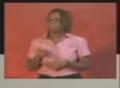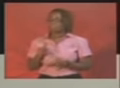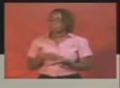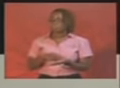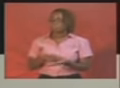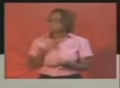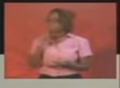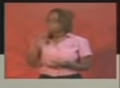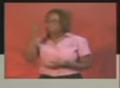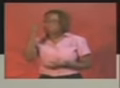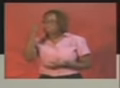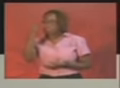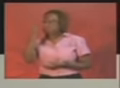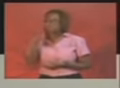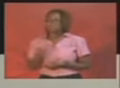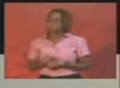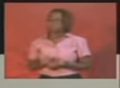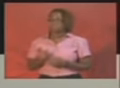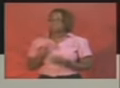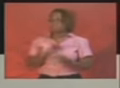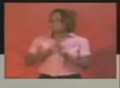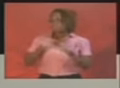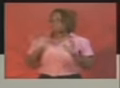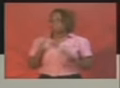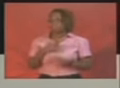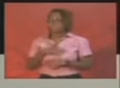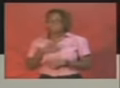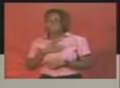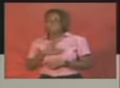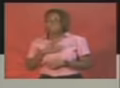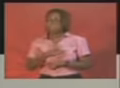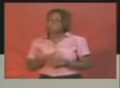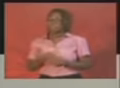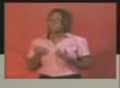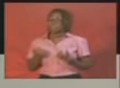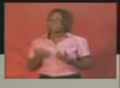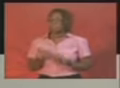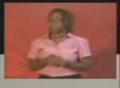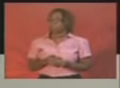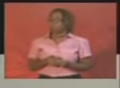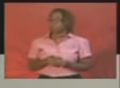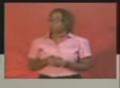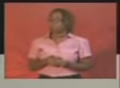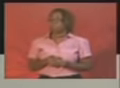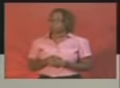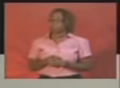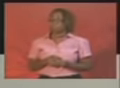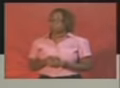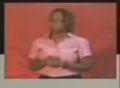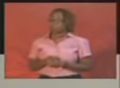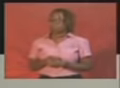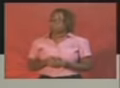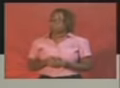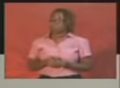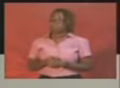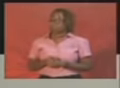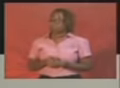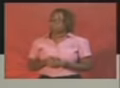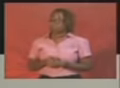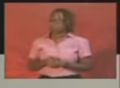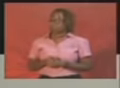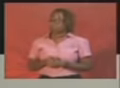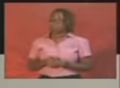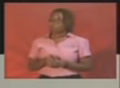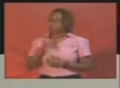Singh, you would have indicated that the vaccine, at least this first set, won't be for pregnant